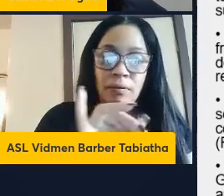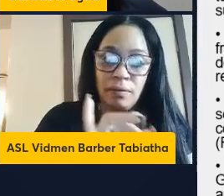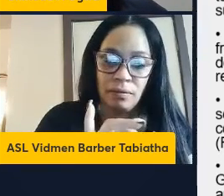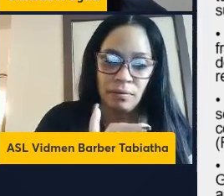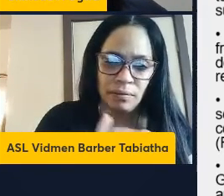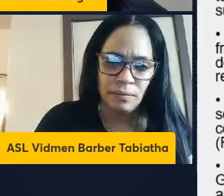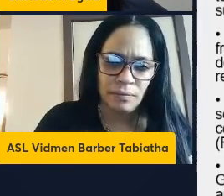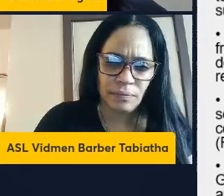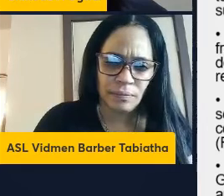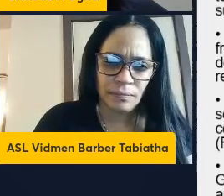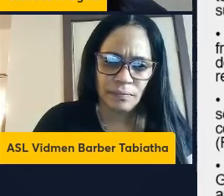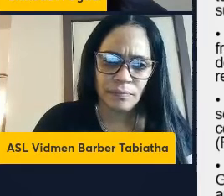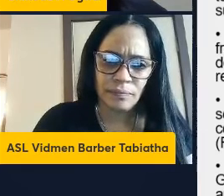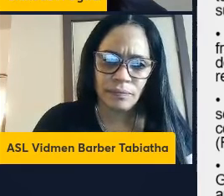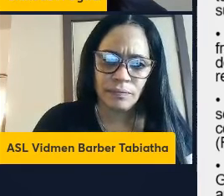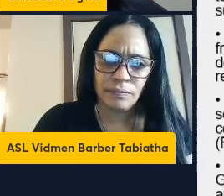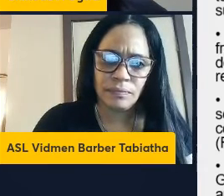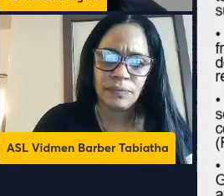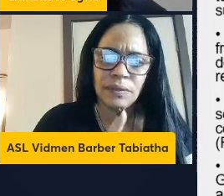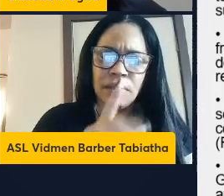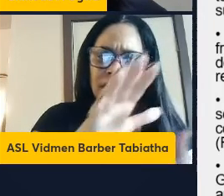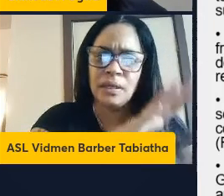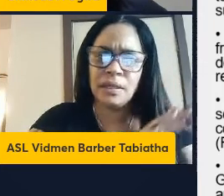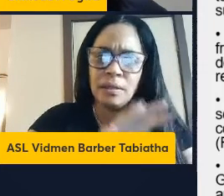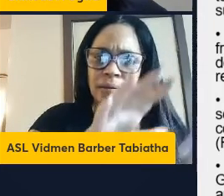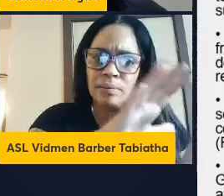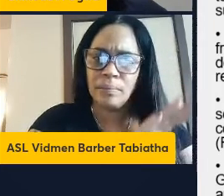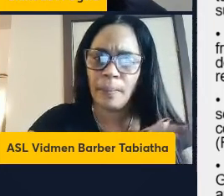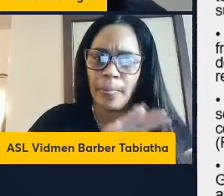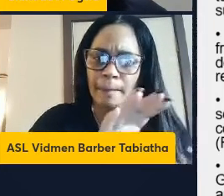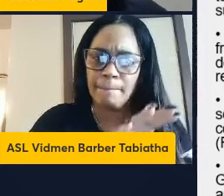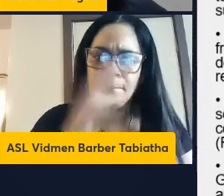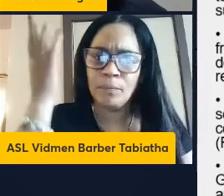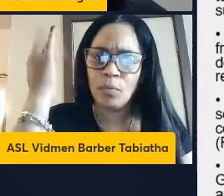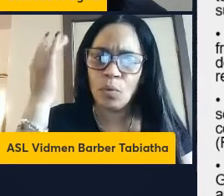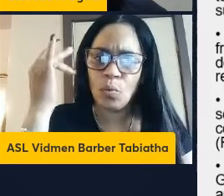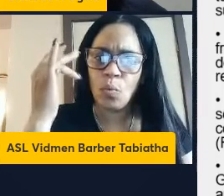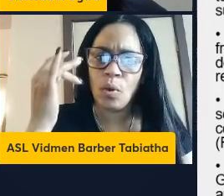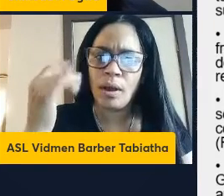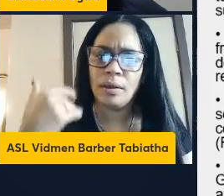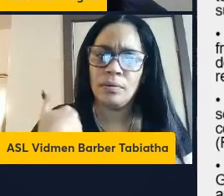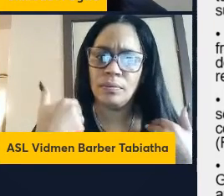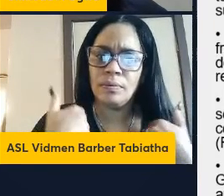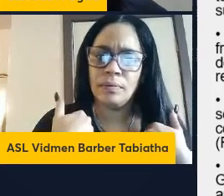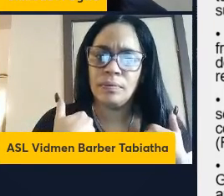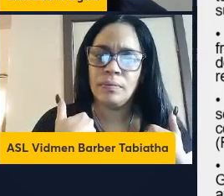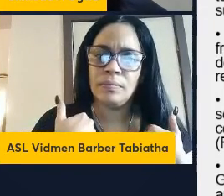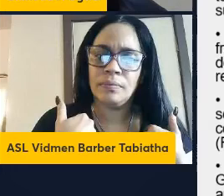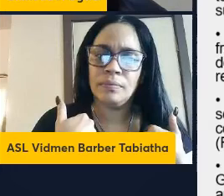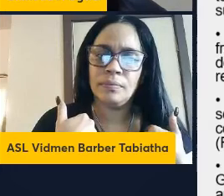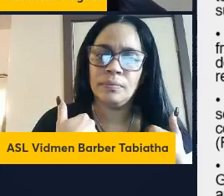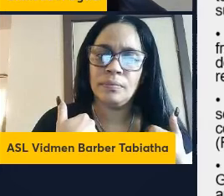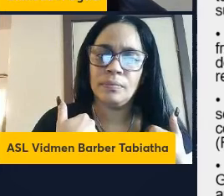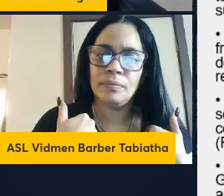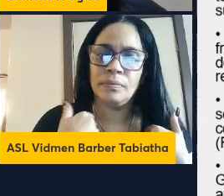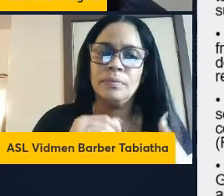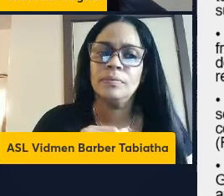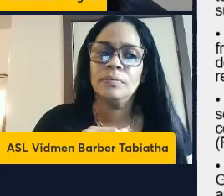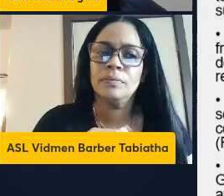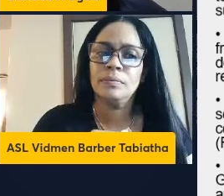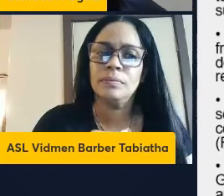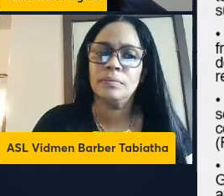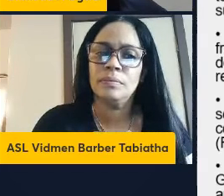convalescent patients, were the ones that makes neutralizing antibody response, while most of the contact who have asymptomatic cases do not